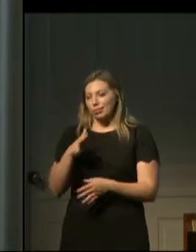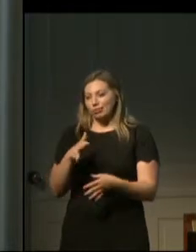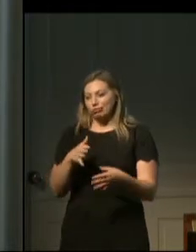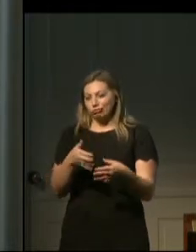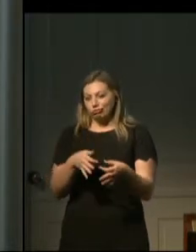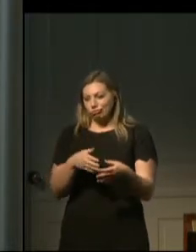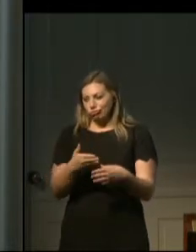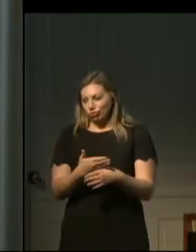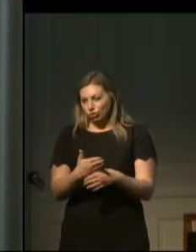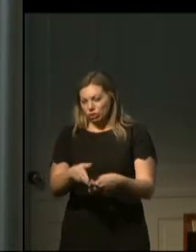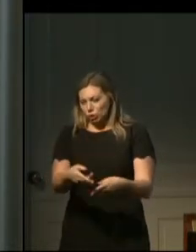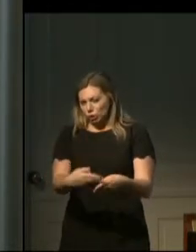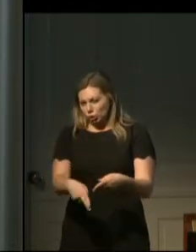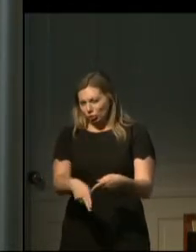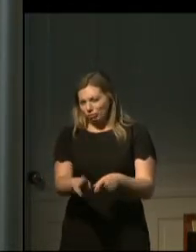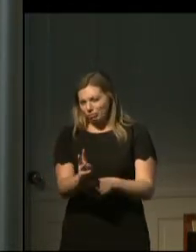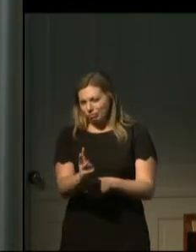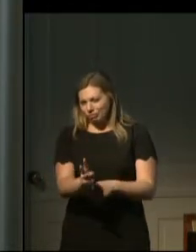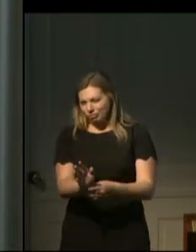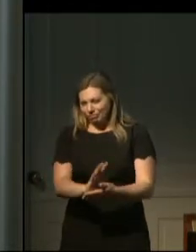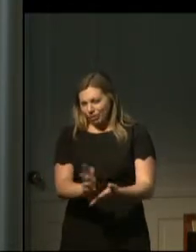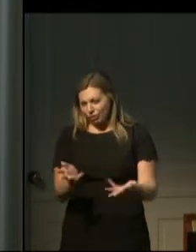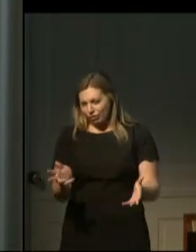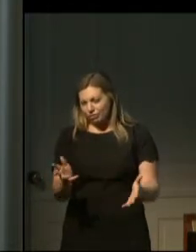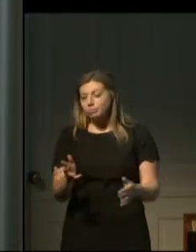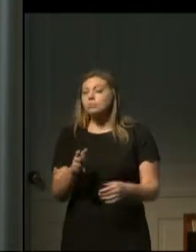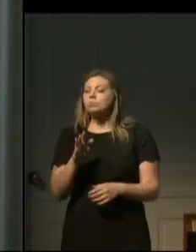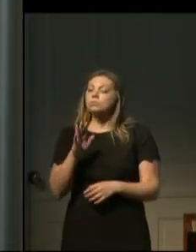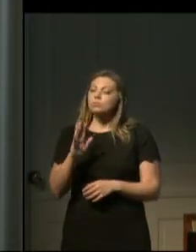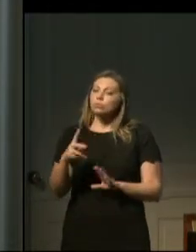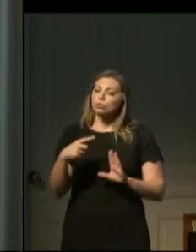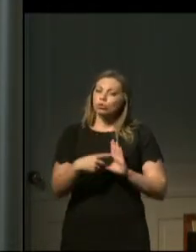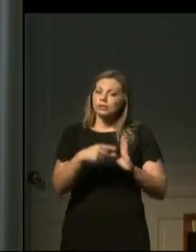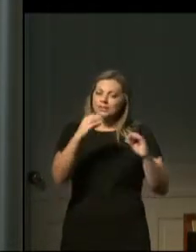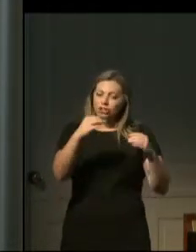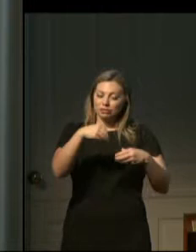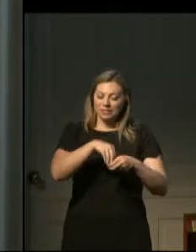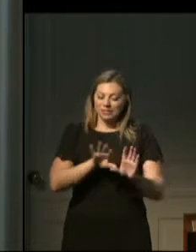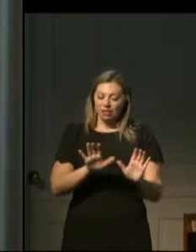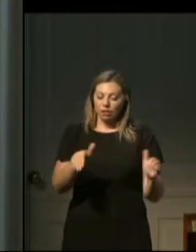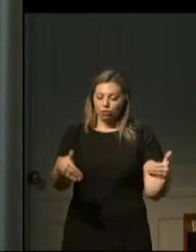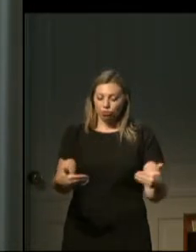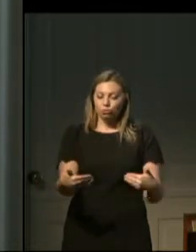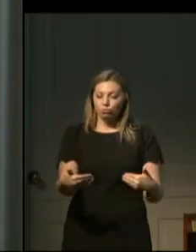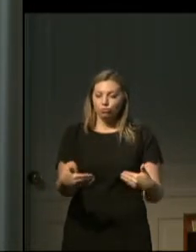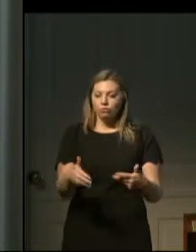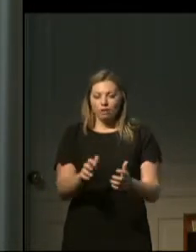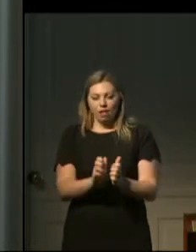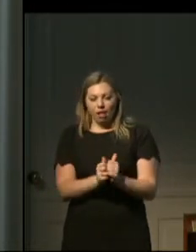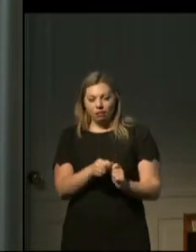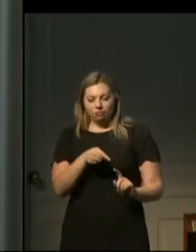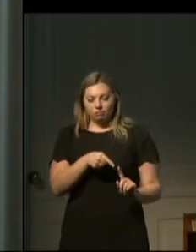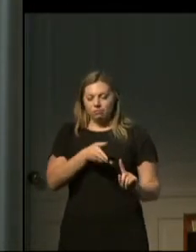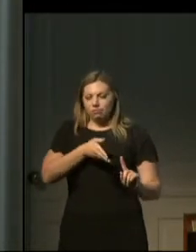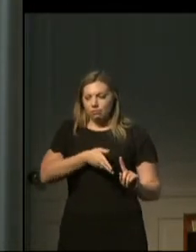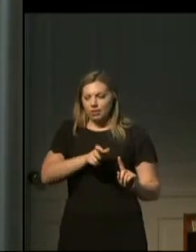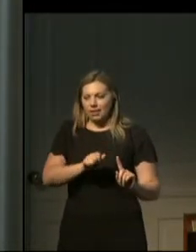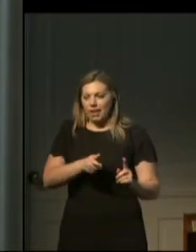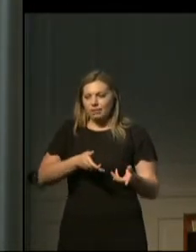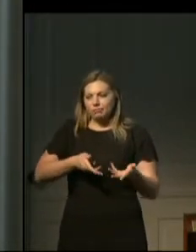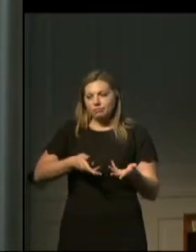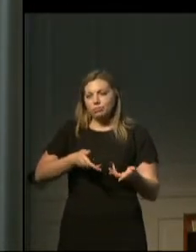a short video, just a short 4-minute video, that shows a teacher in a classroom and how they curate our